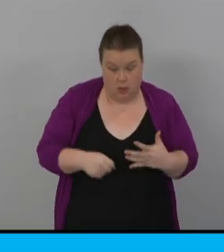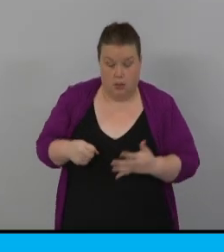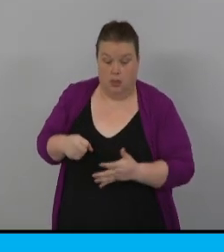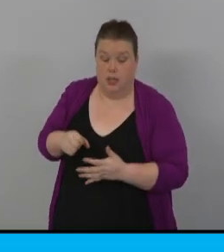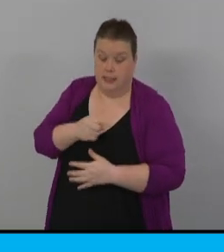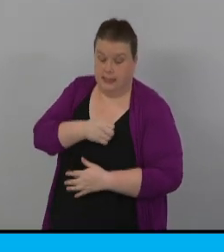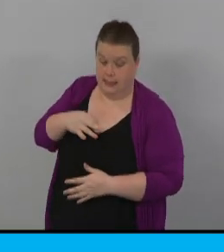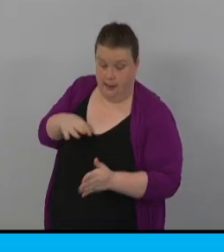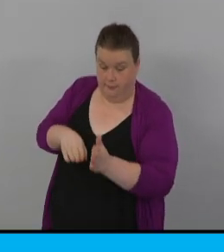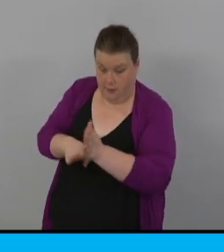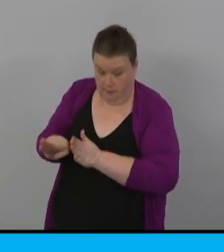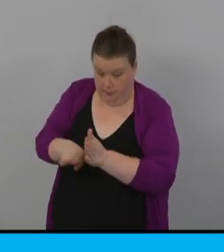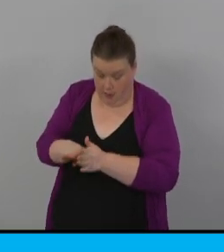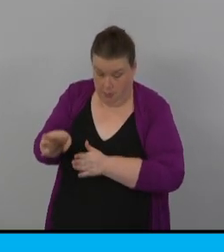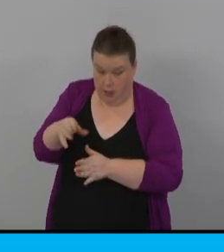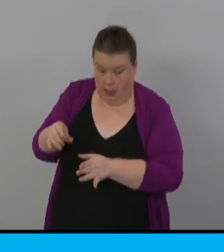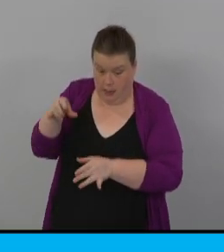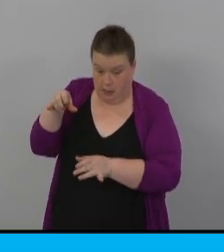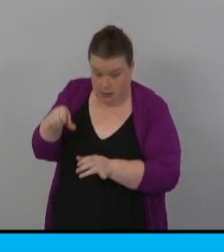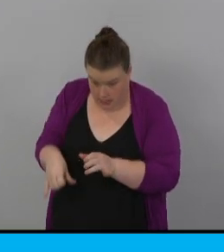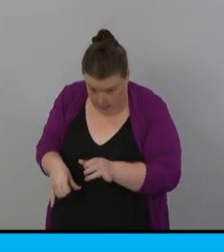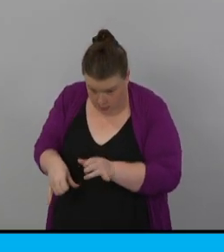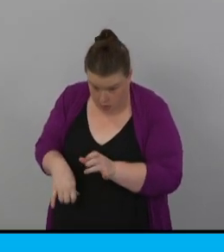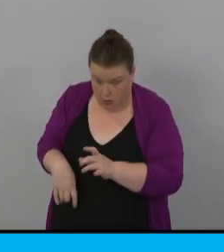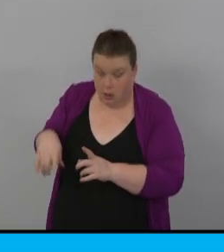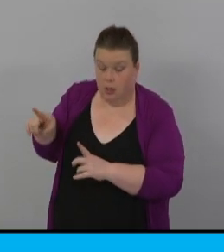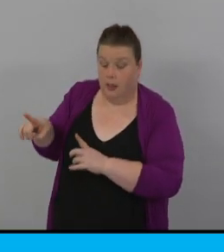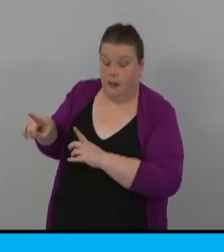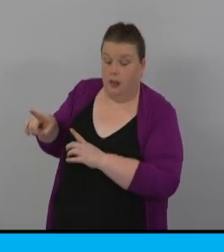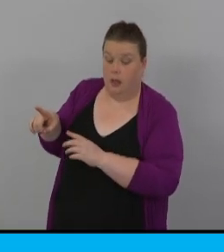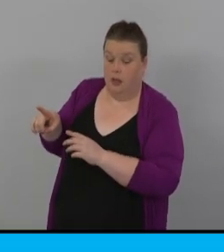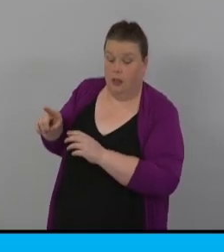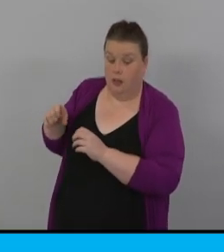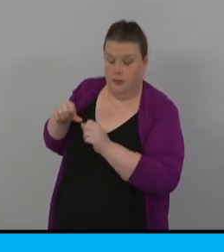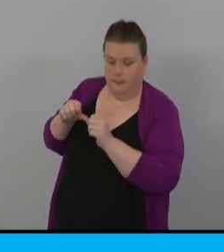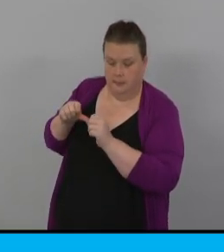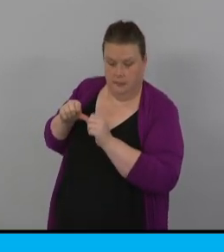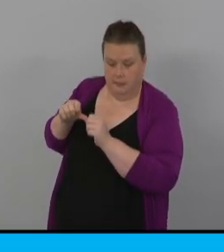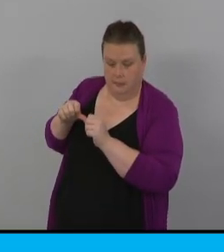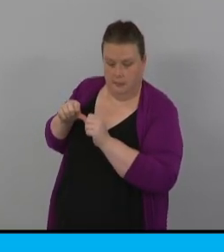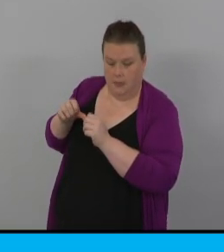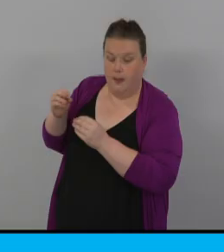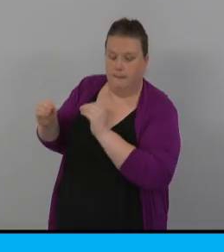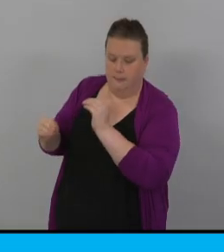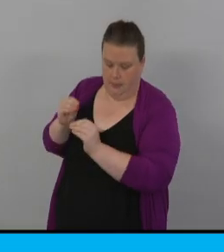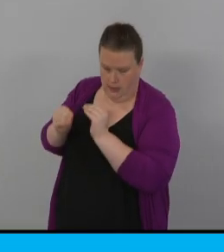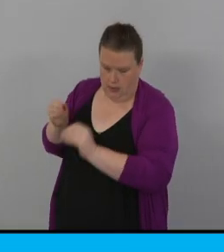of staff, monitoring and improving facilities and technology,